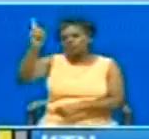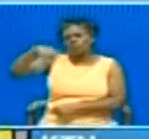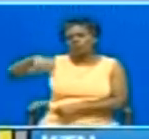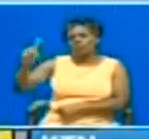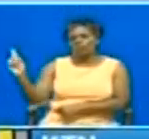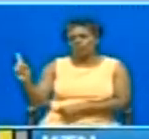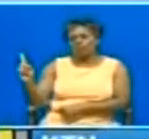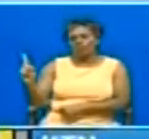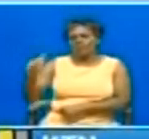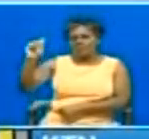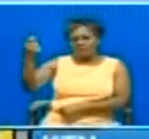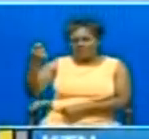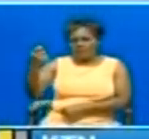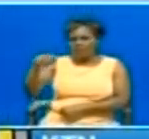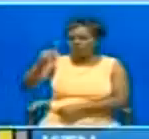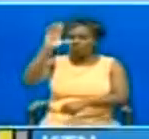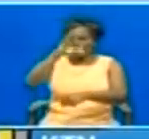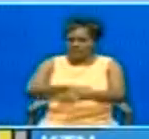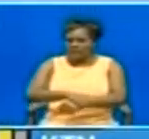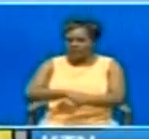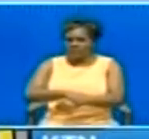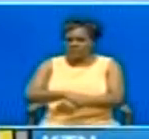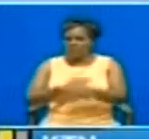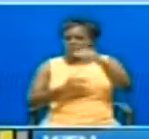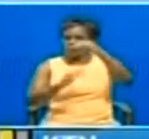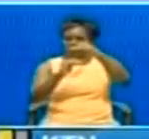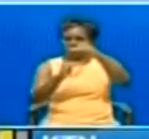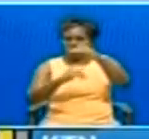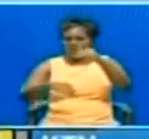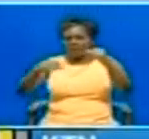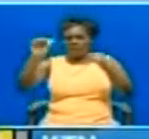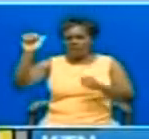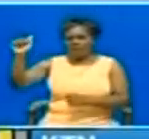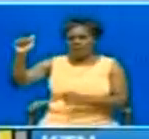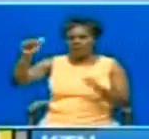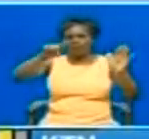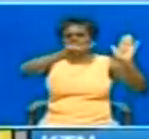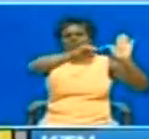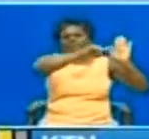For the Kenyan students, you have to attain a mean grade of A minus.